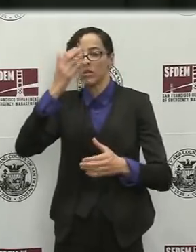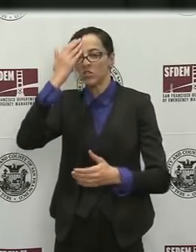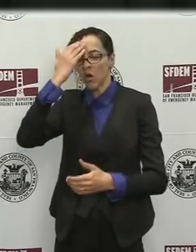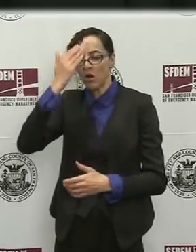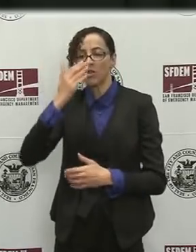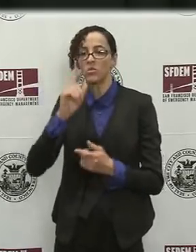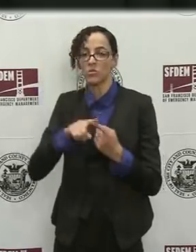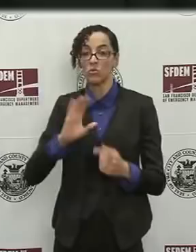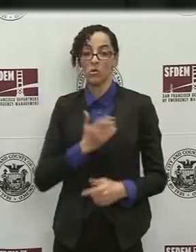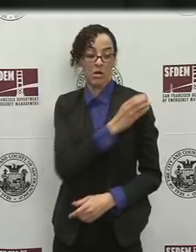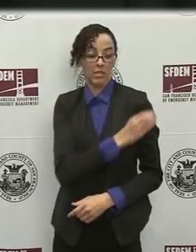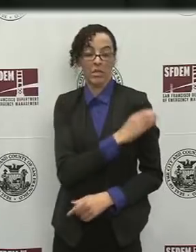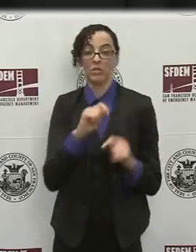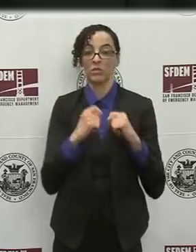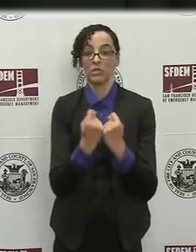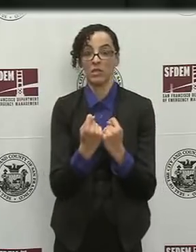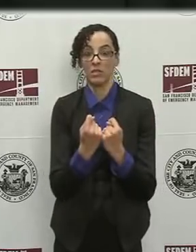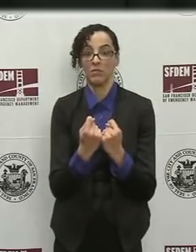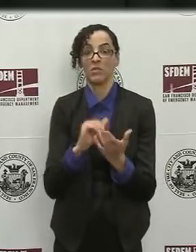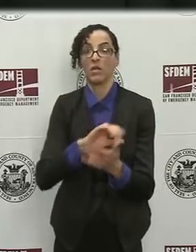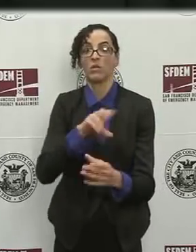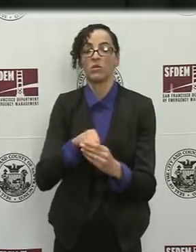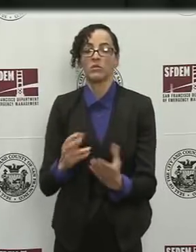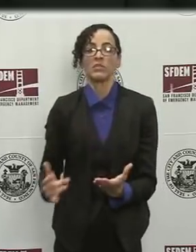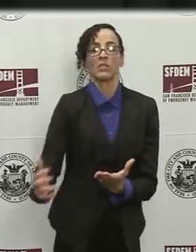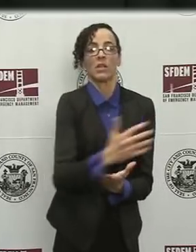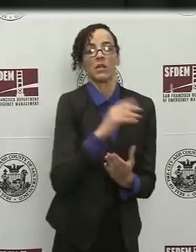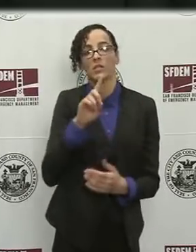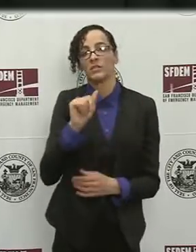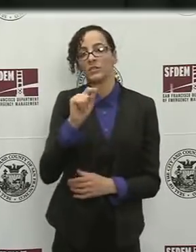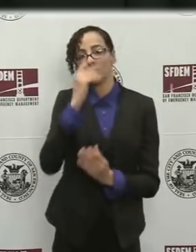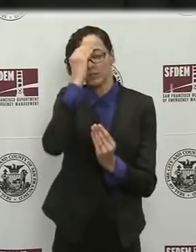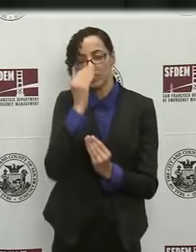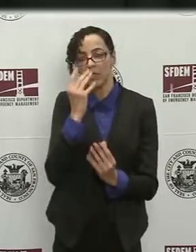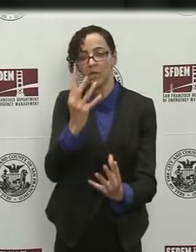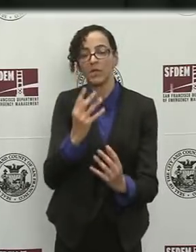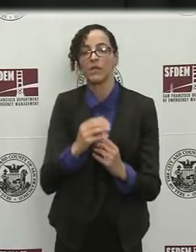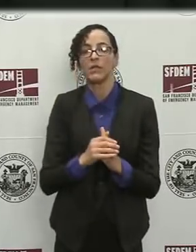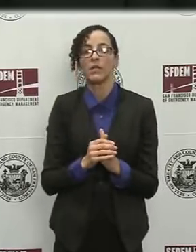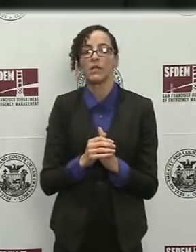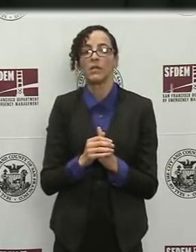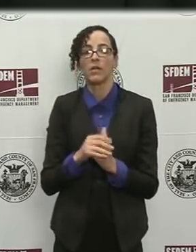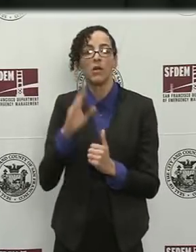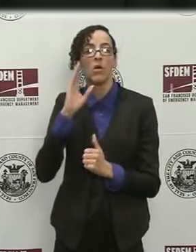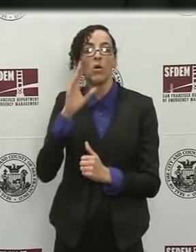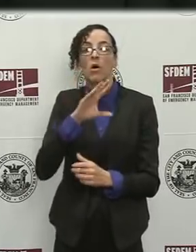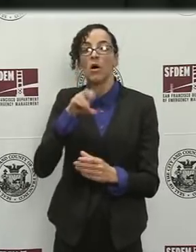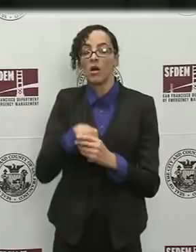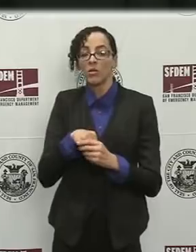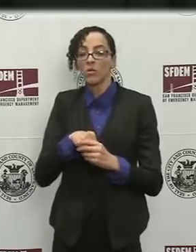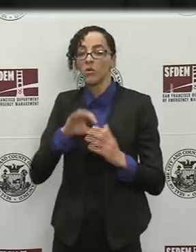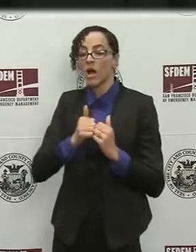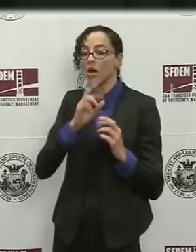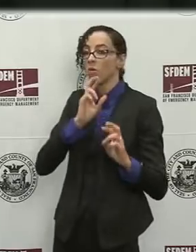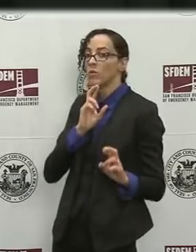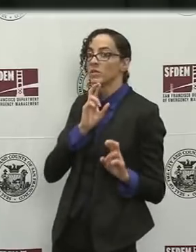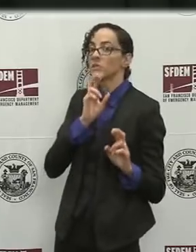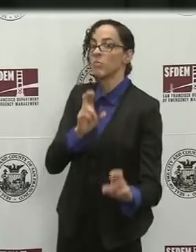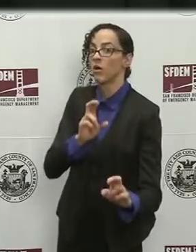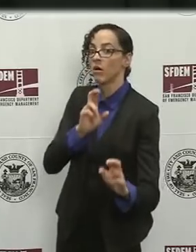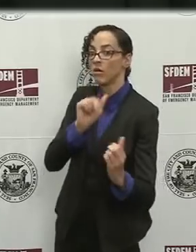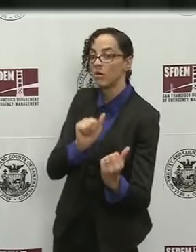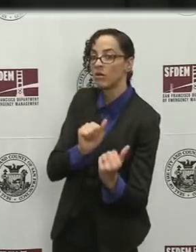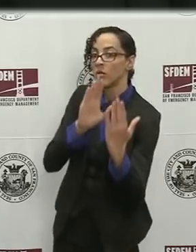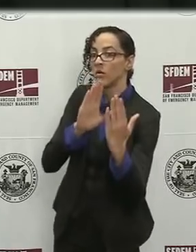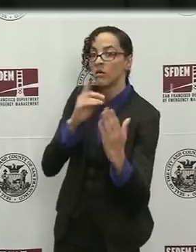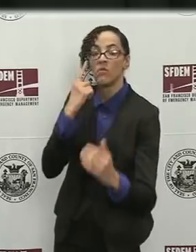of data. This will not only inform prevention and response strategies for Laguna Honda Hospital, but also for